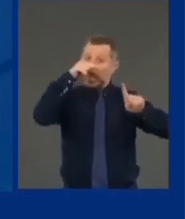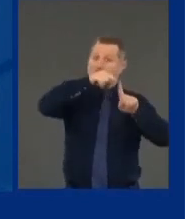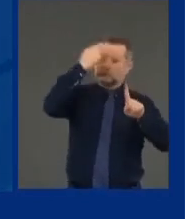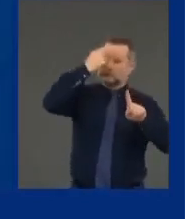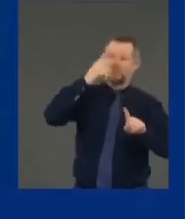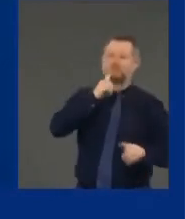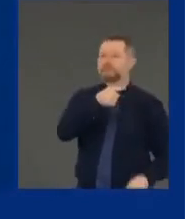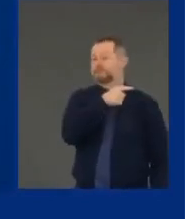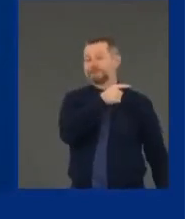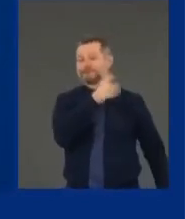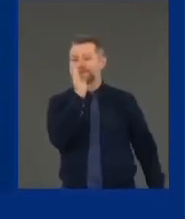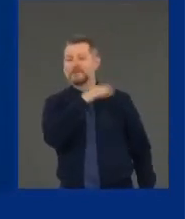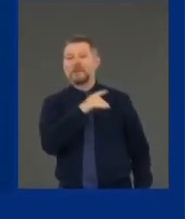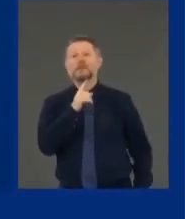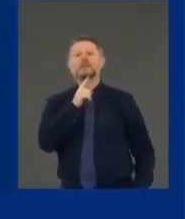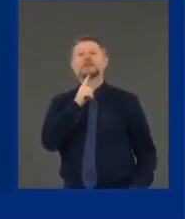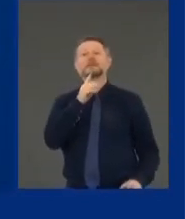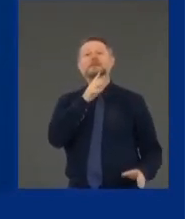Hospitalizations are going up.